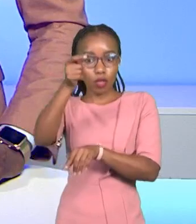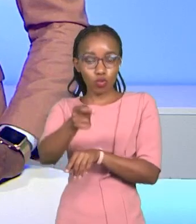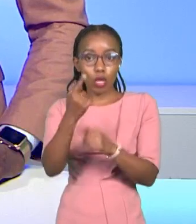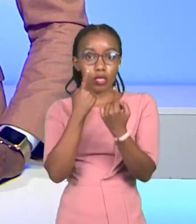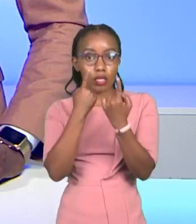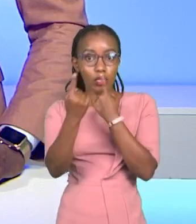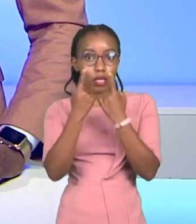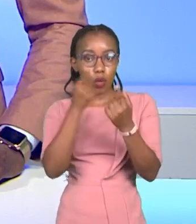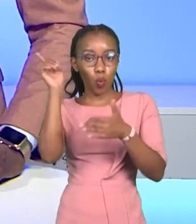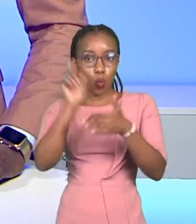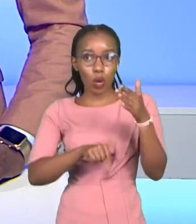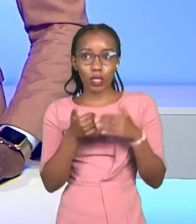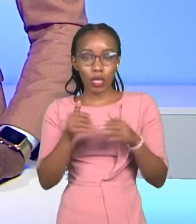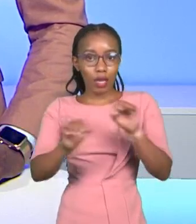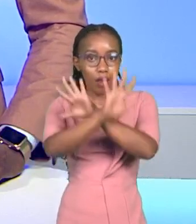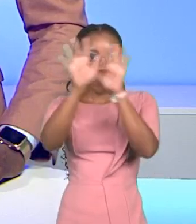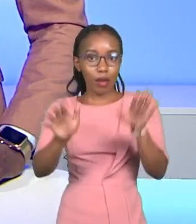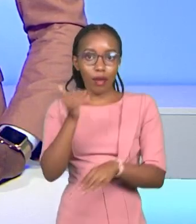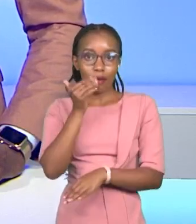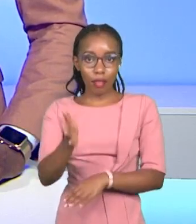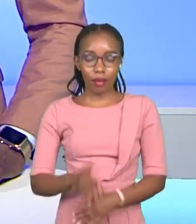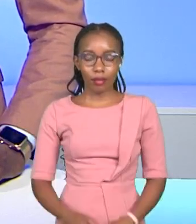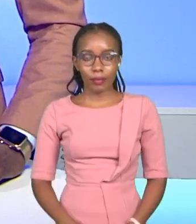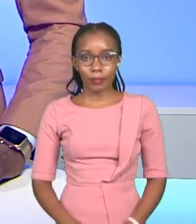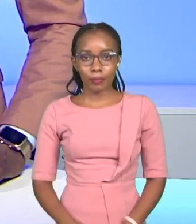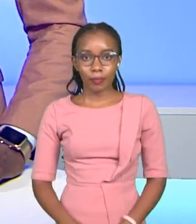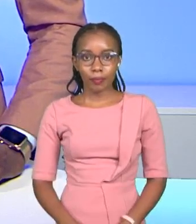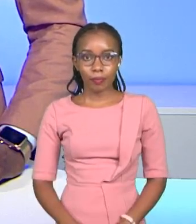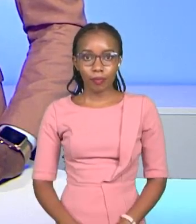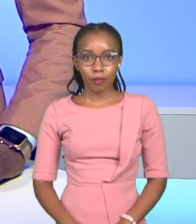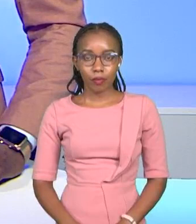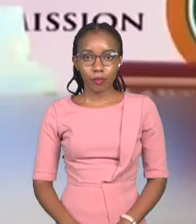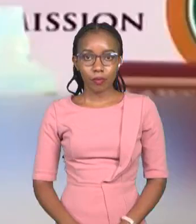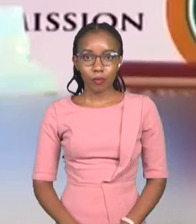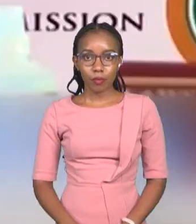it as a non-transparent. TSAZA Munga has more.